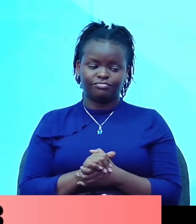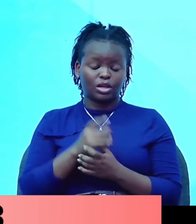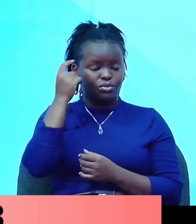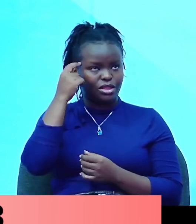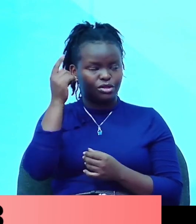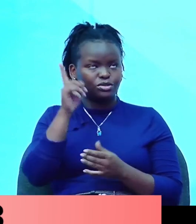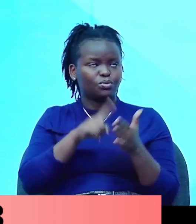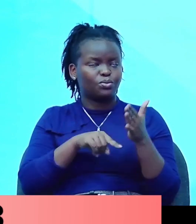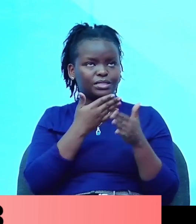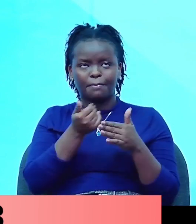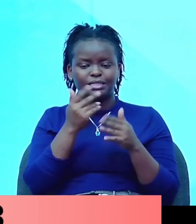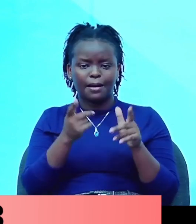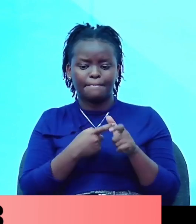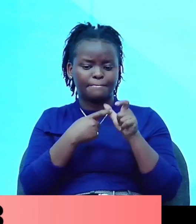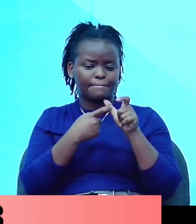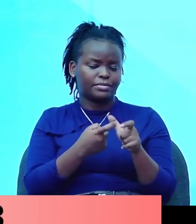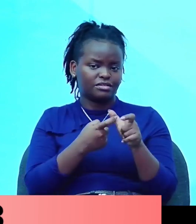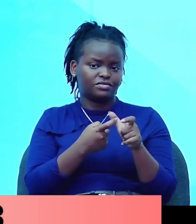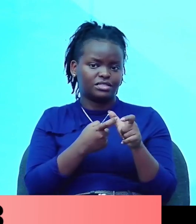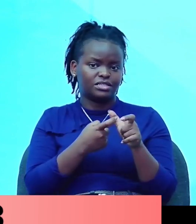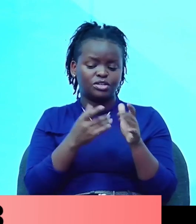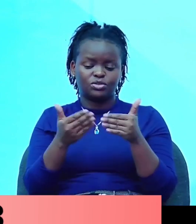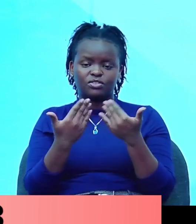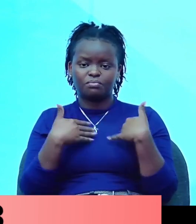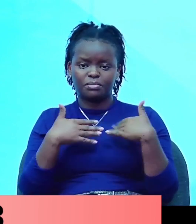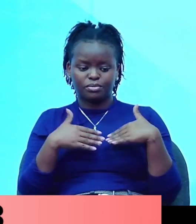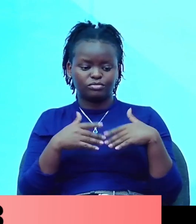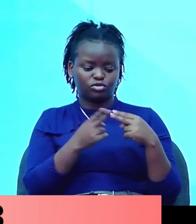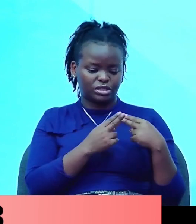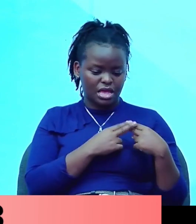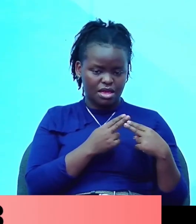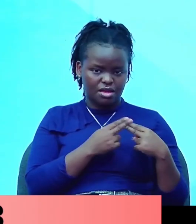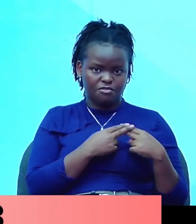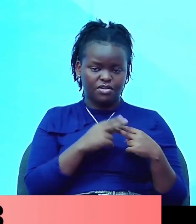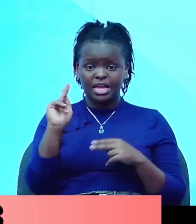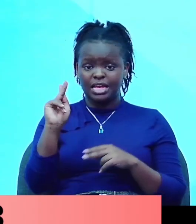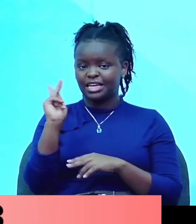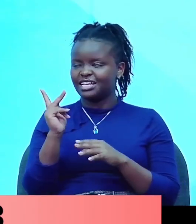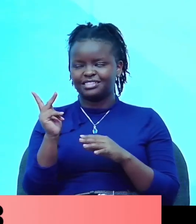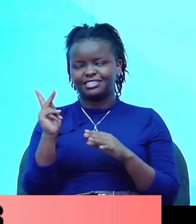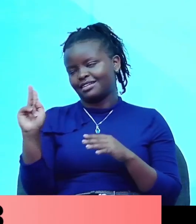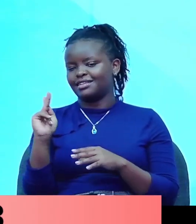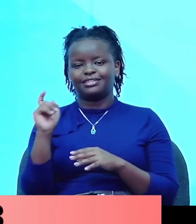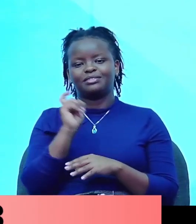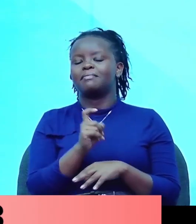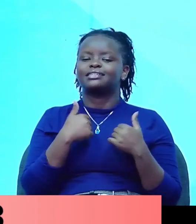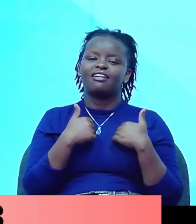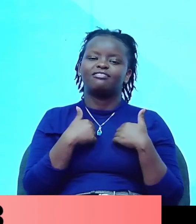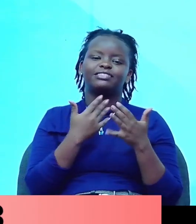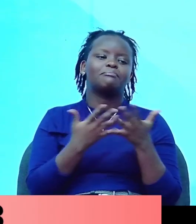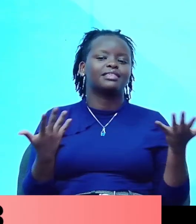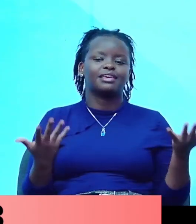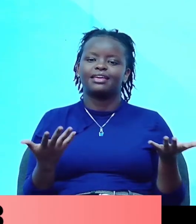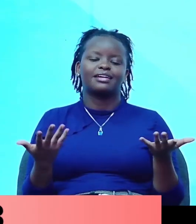better prize to give to incentivize people to save? Right. Again, Kenyans are Kenyans. Lazima, you have to dangle a